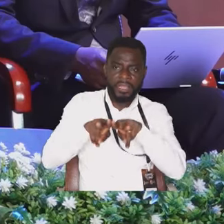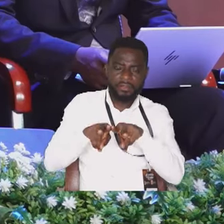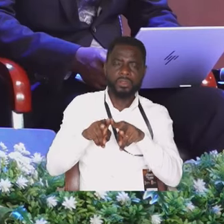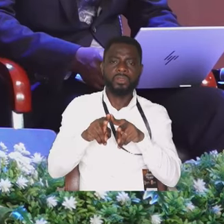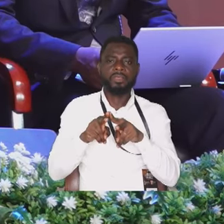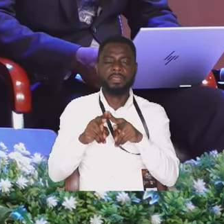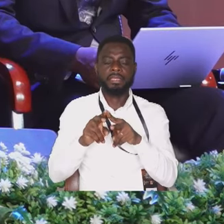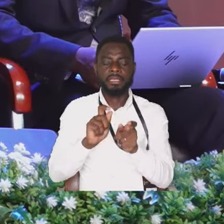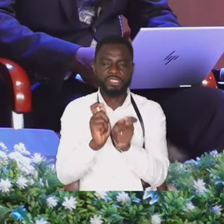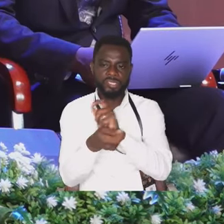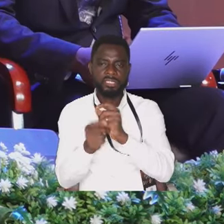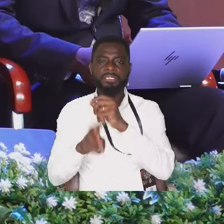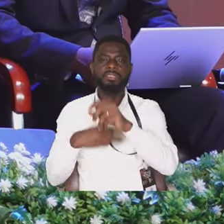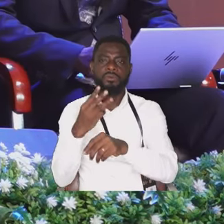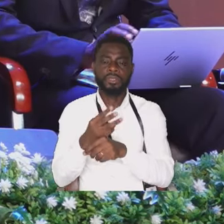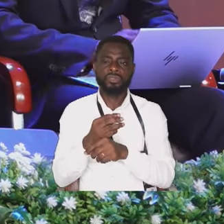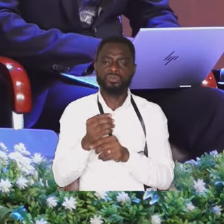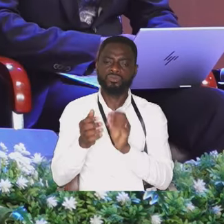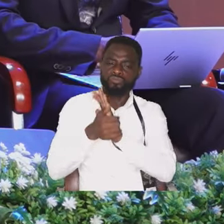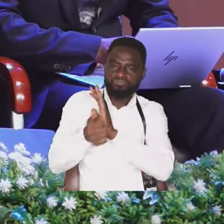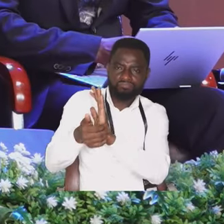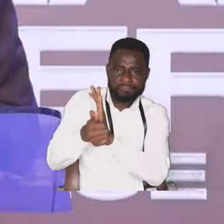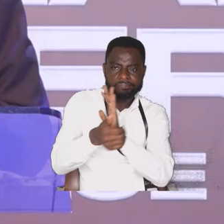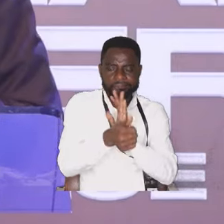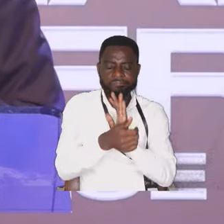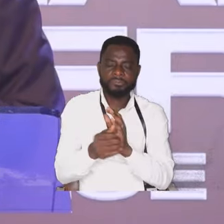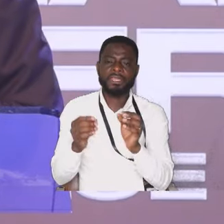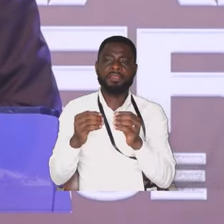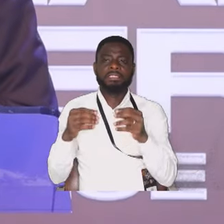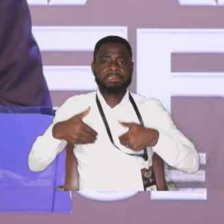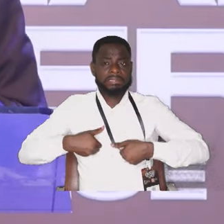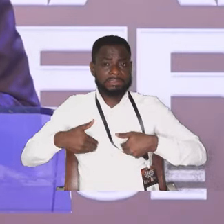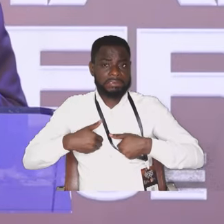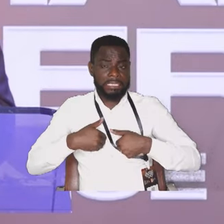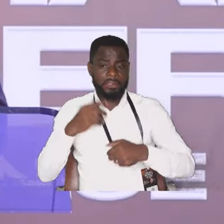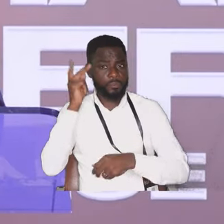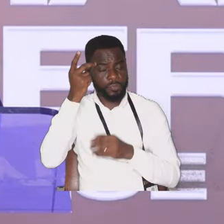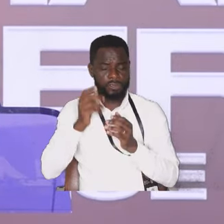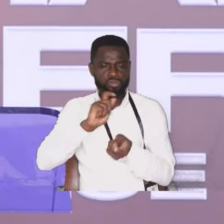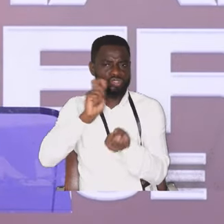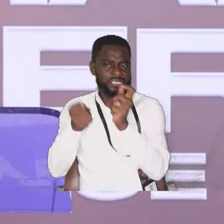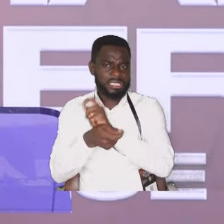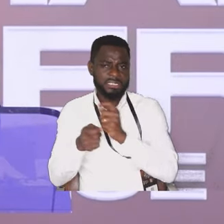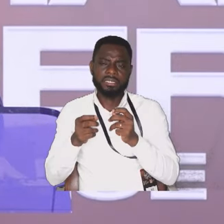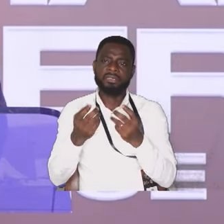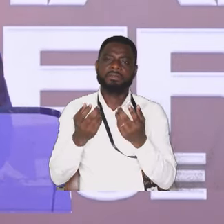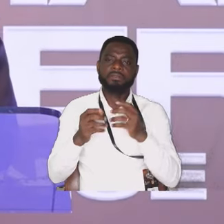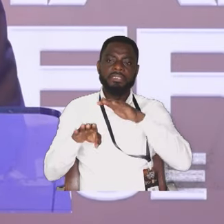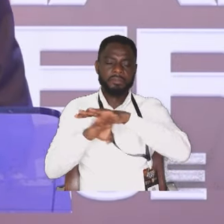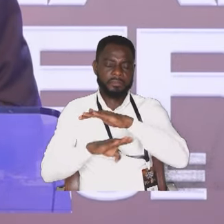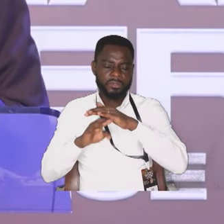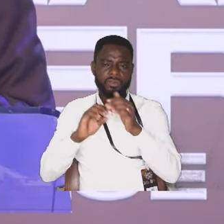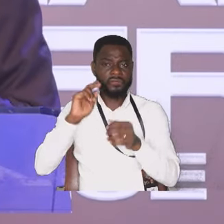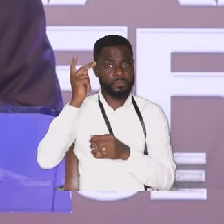secular society, to equip young Christian politicians and public office holders to change the dynamics and fundamentals of